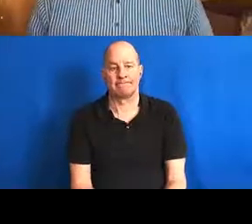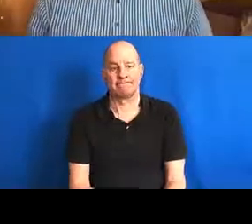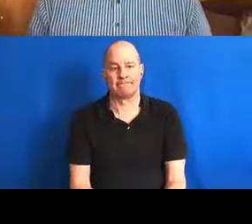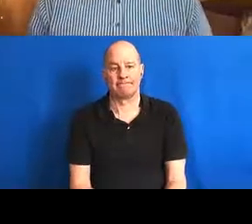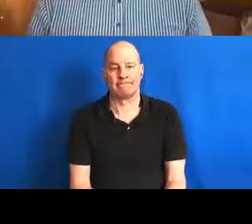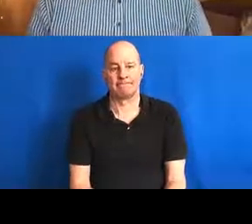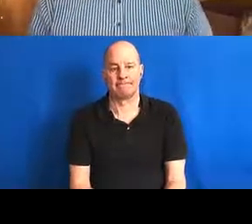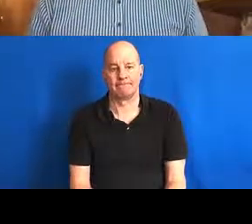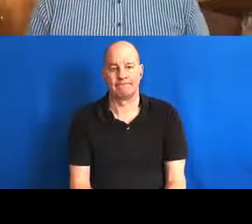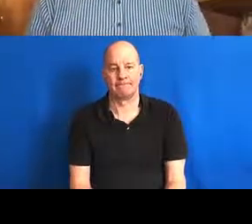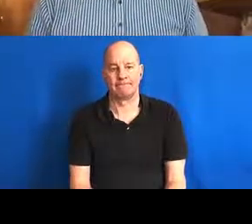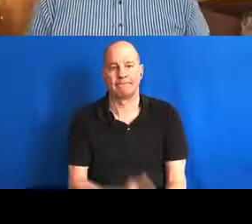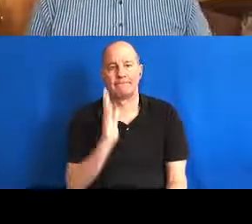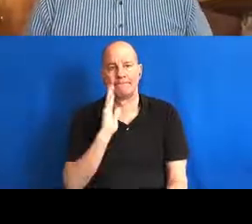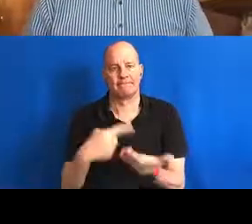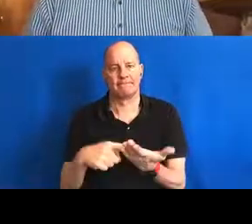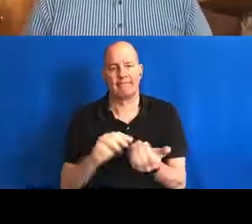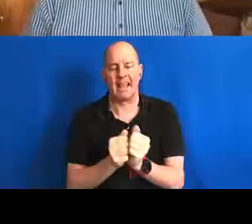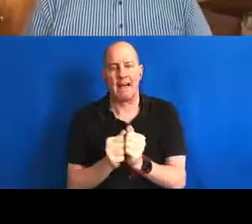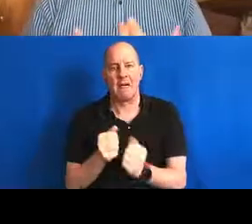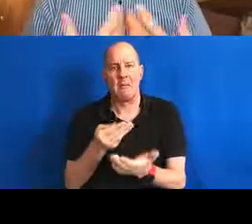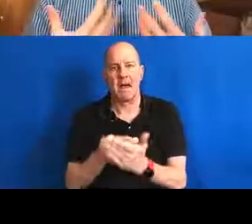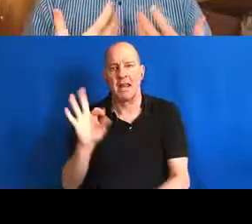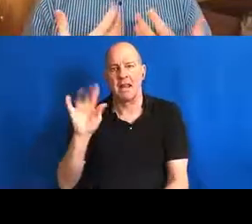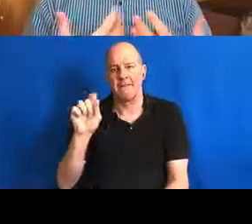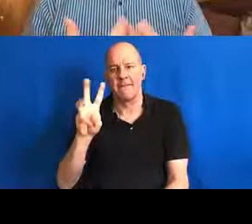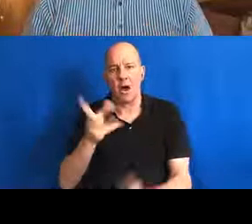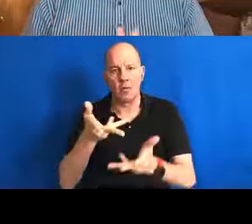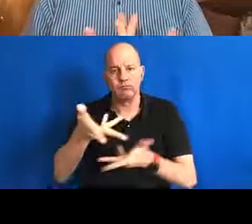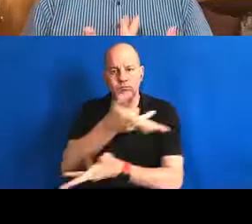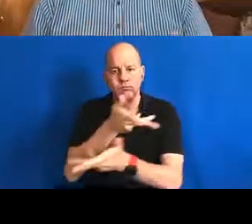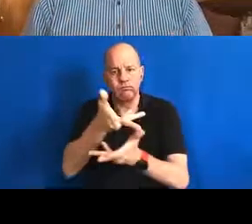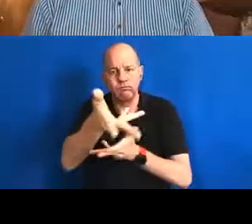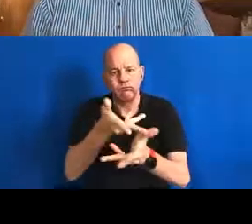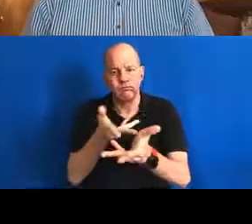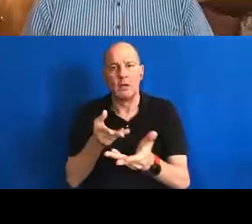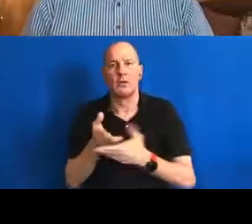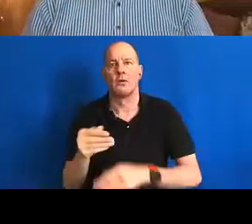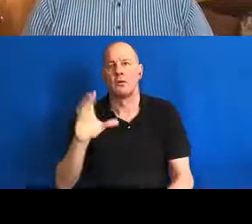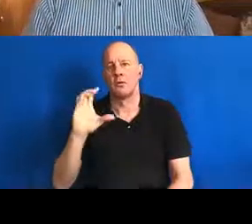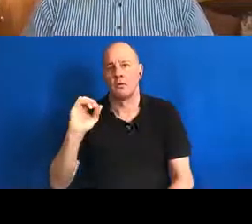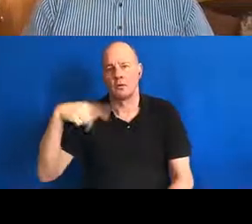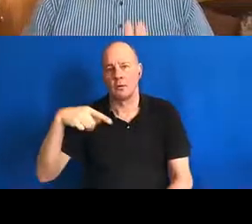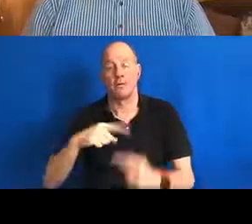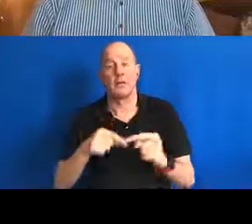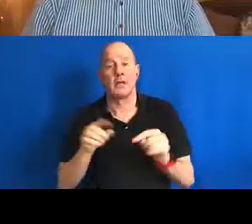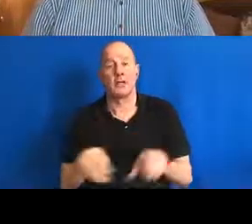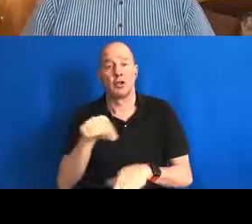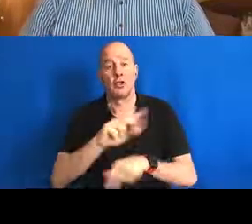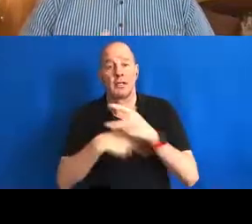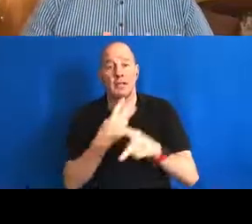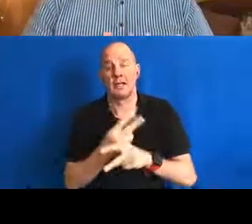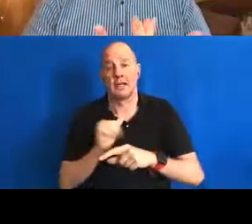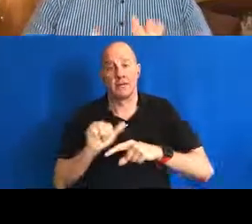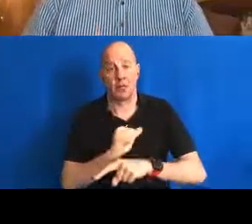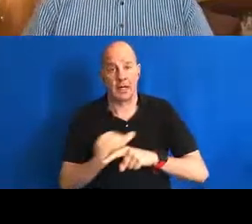about how money flows through a cooperative. And when I do these types of trainings, I like to ground it in